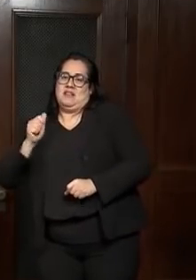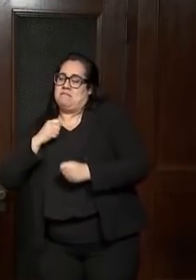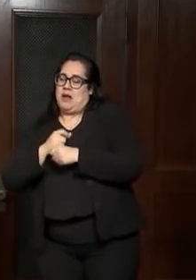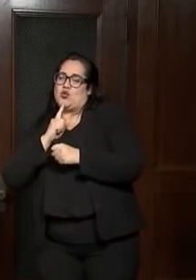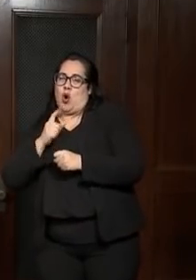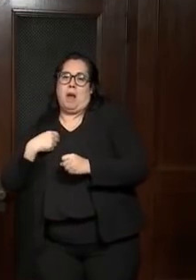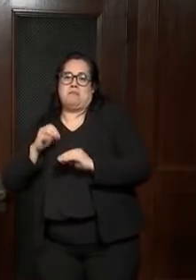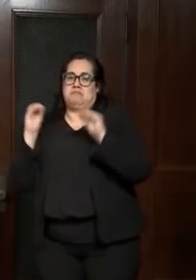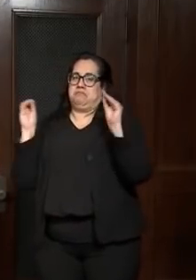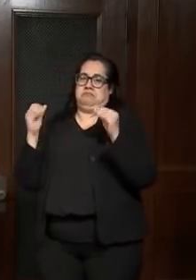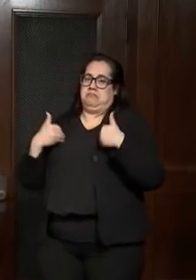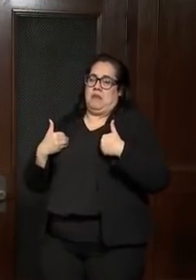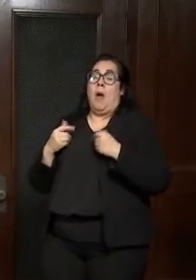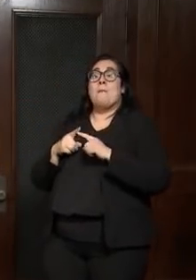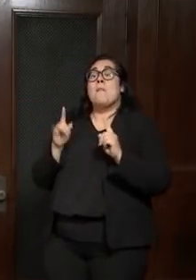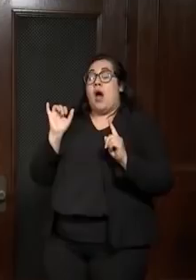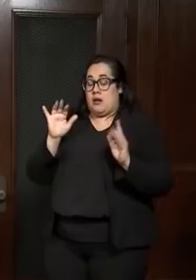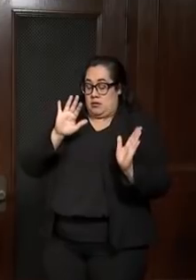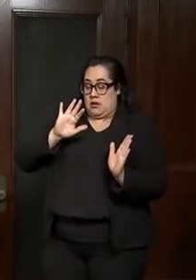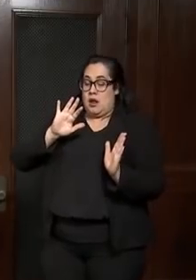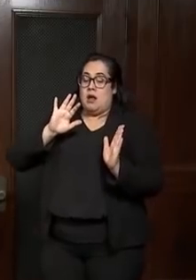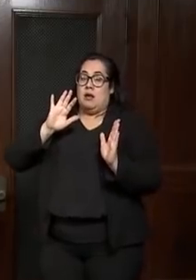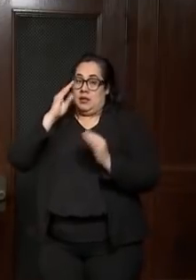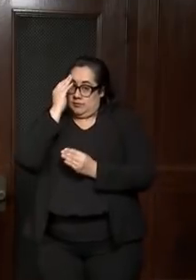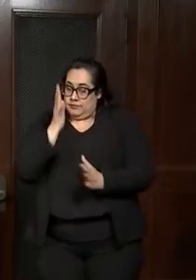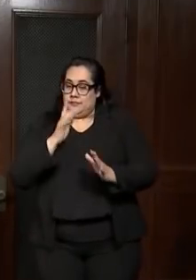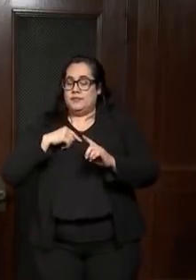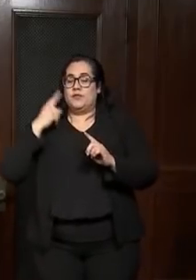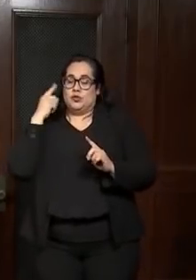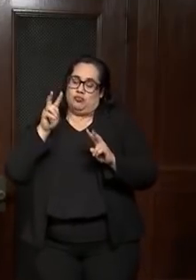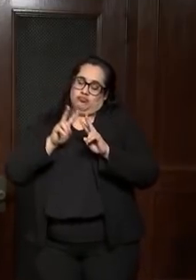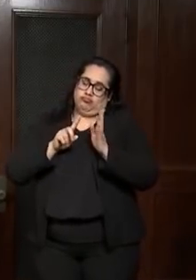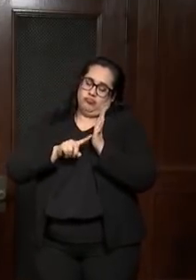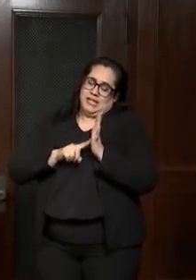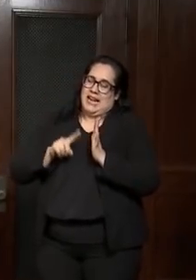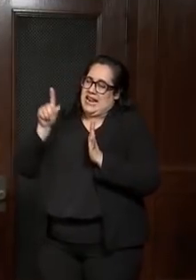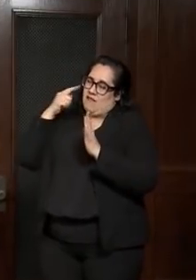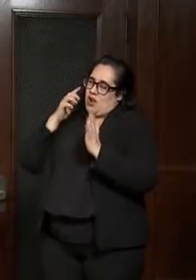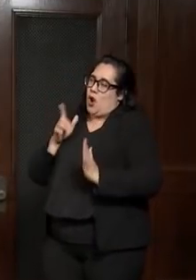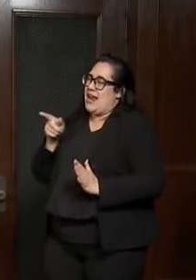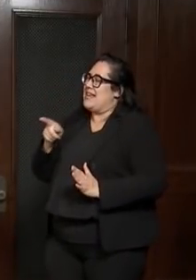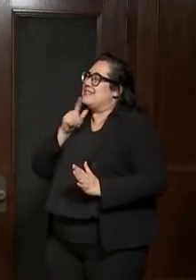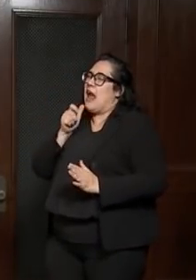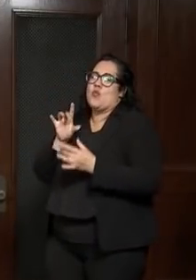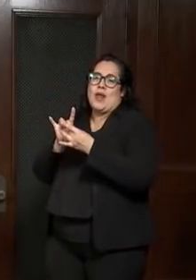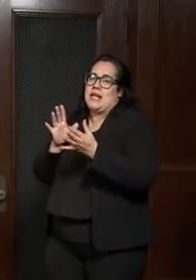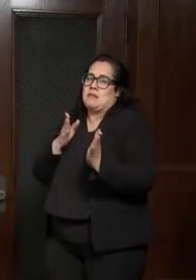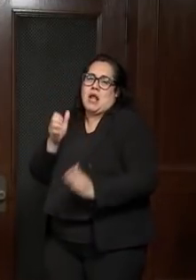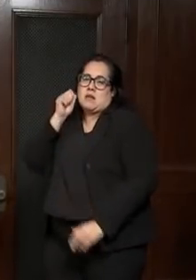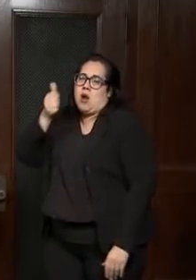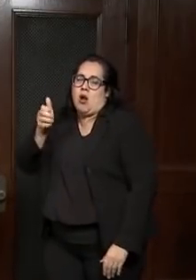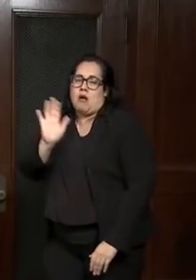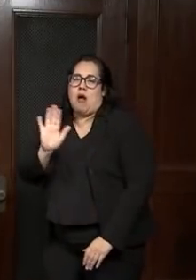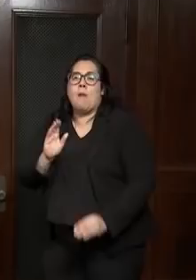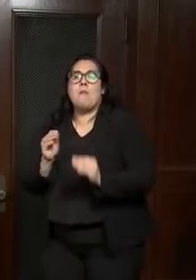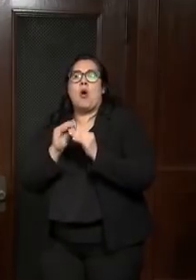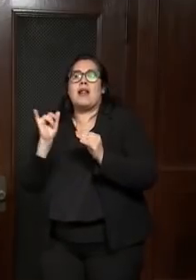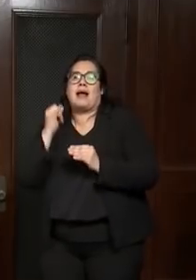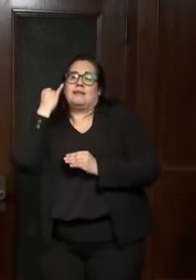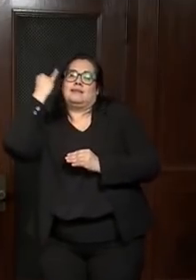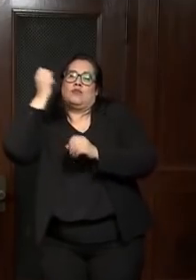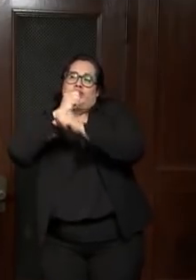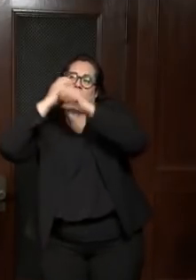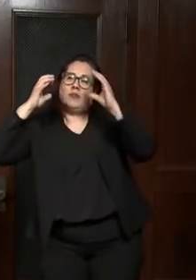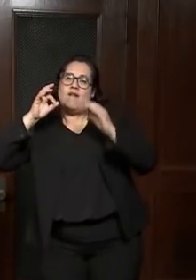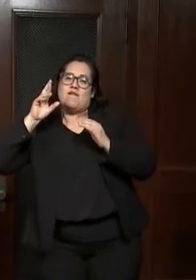negative. That said, in terms of looking at the governor, he's not going to be releasing a plan tomorrow. It's more of a framework, and I